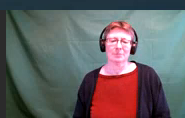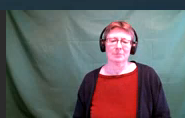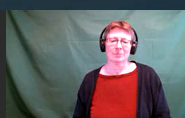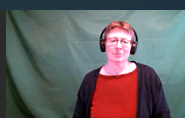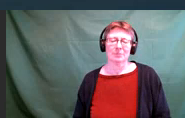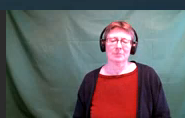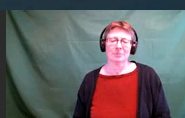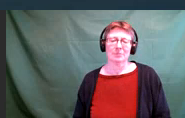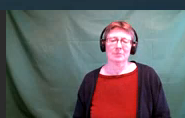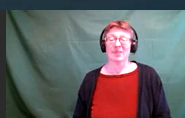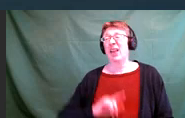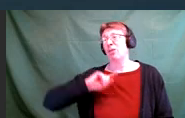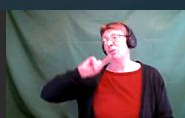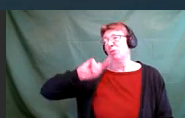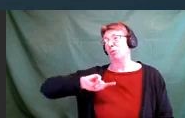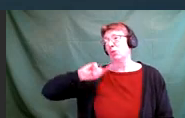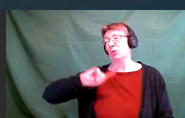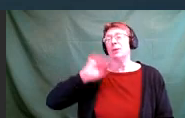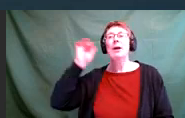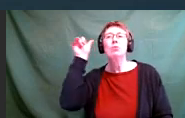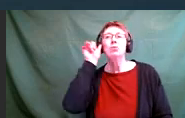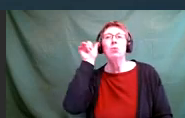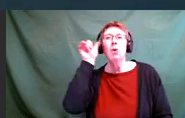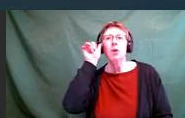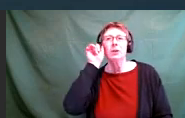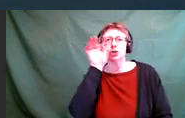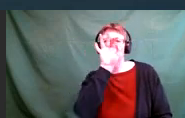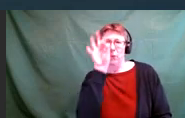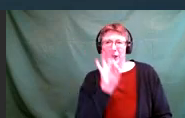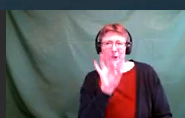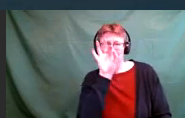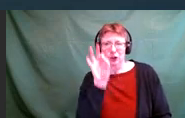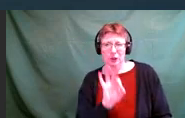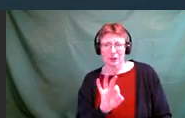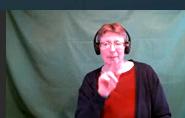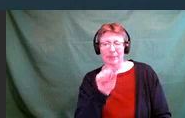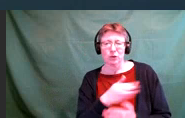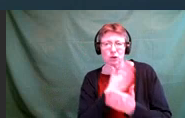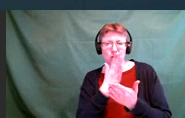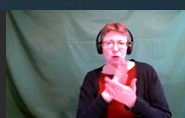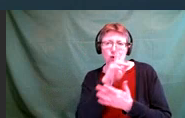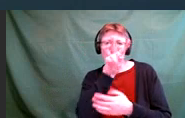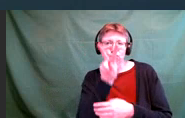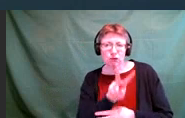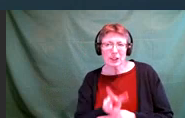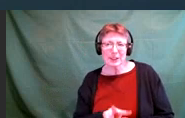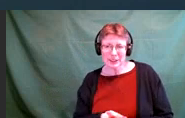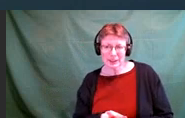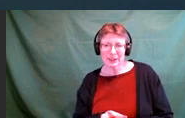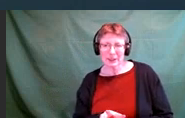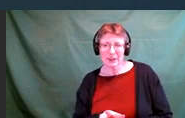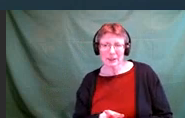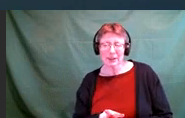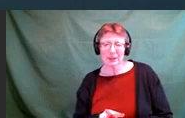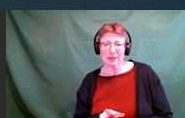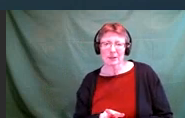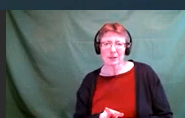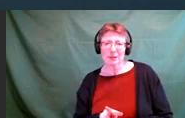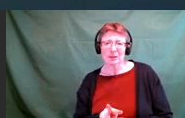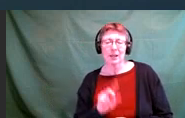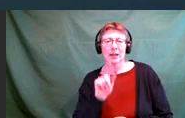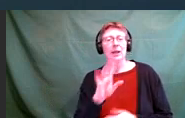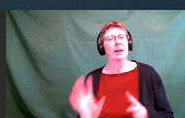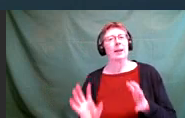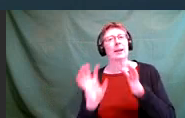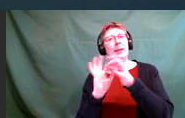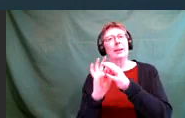So they were the sort of the knowledge questions, if you like. So just make sure you've had a read through those, link back